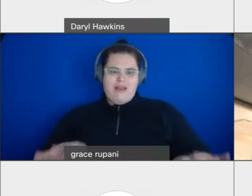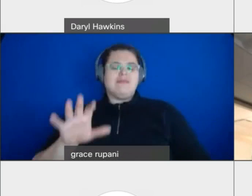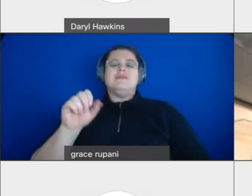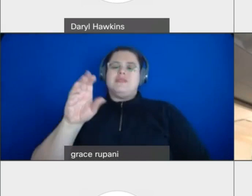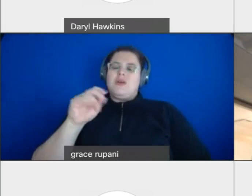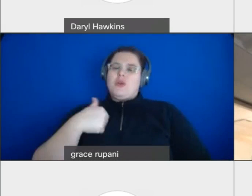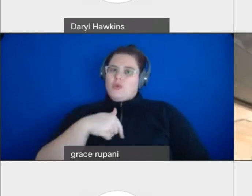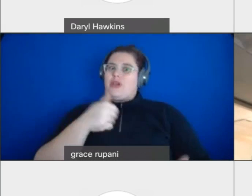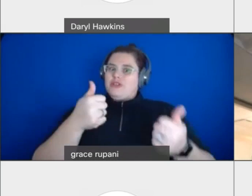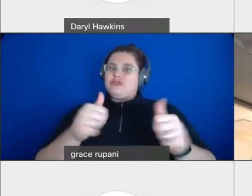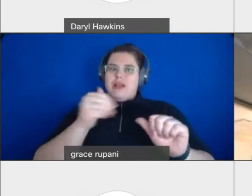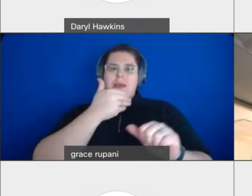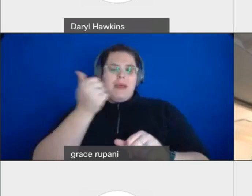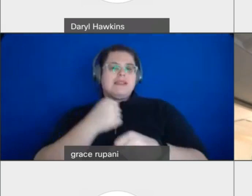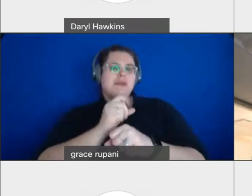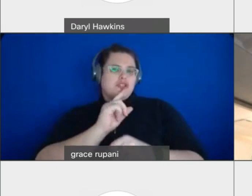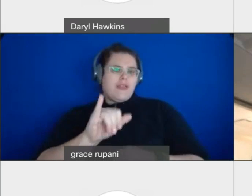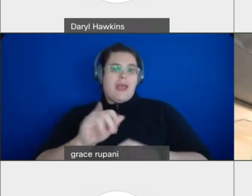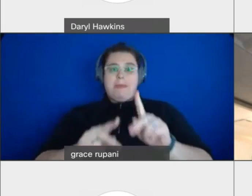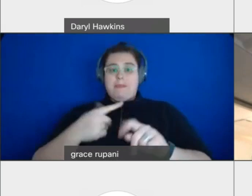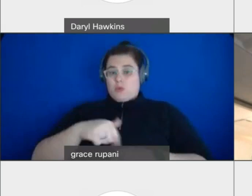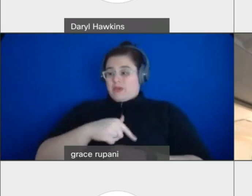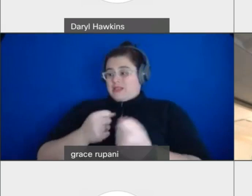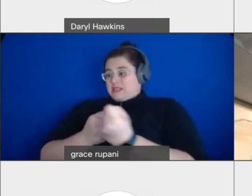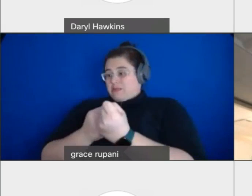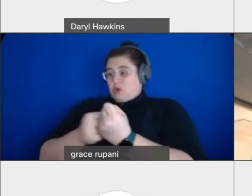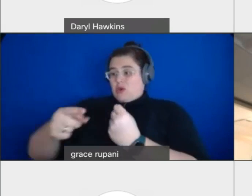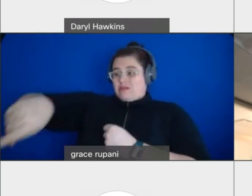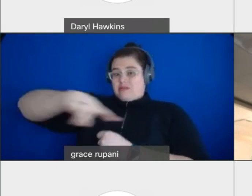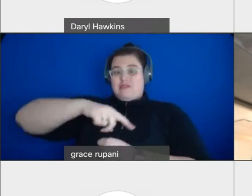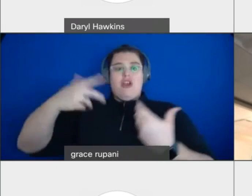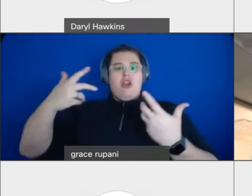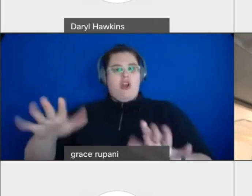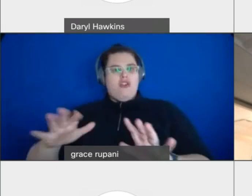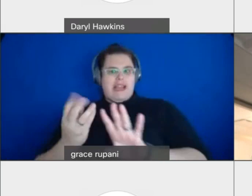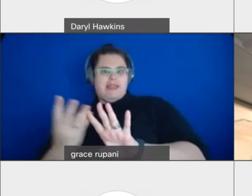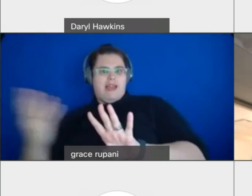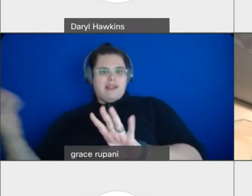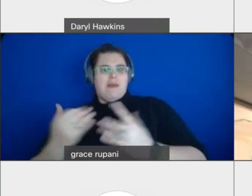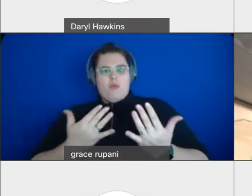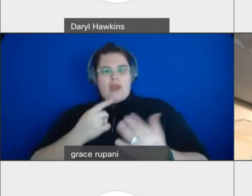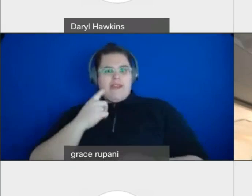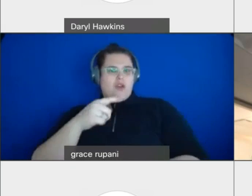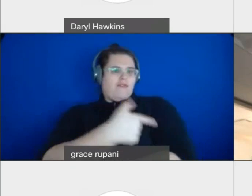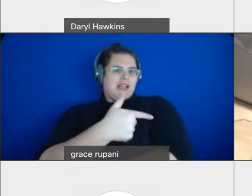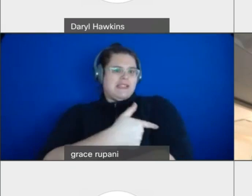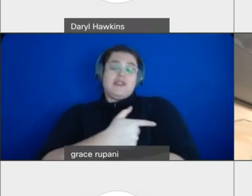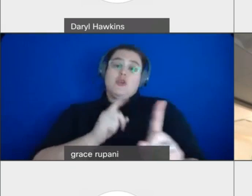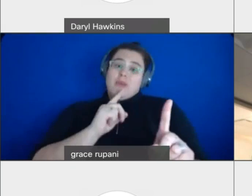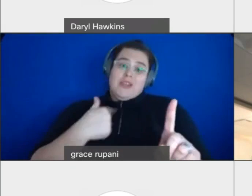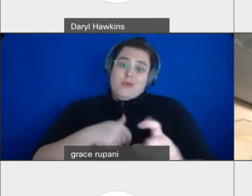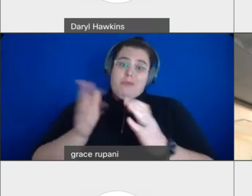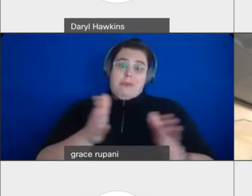our people supported are in line for the vaccine. We've been working on this before vaccine even hit the district.